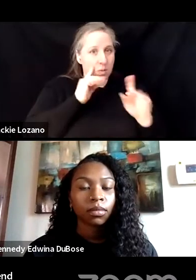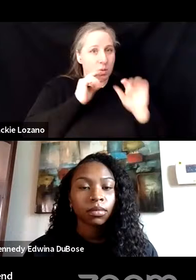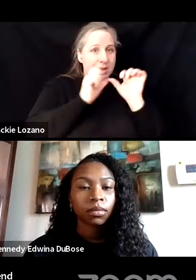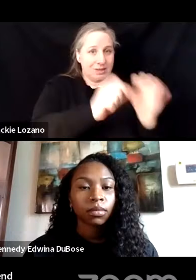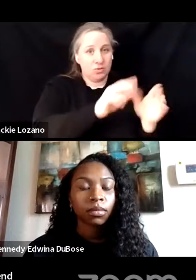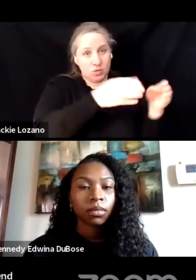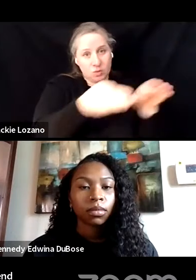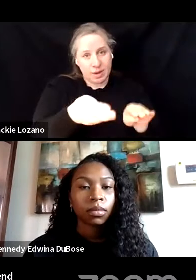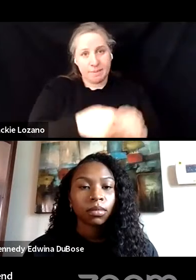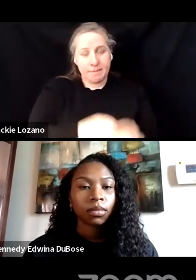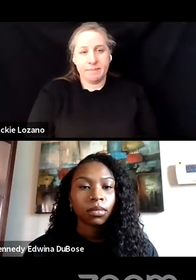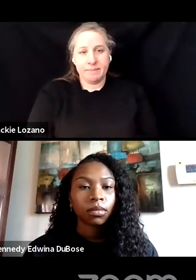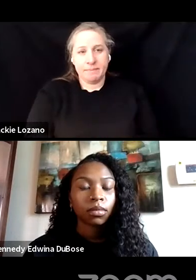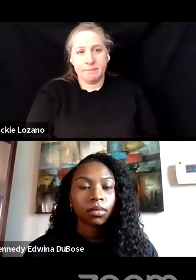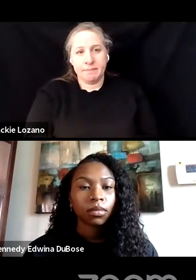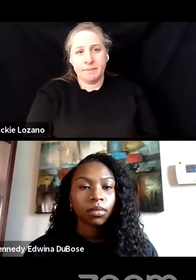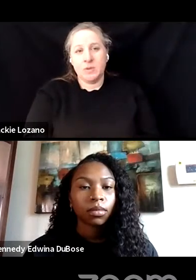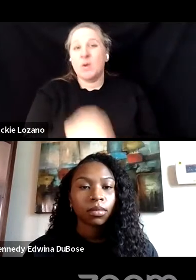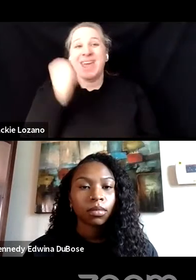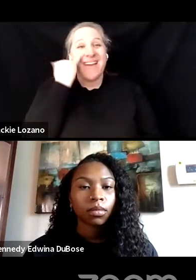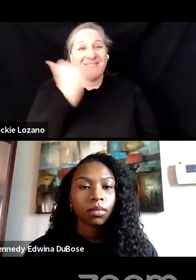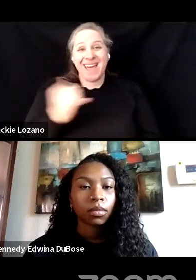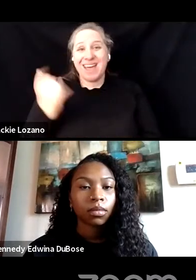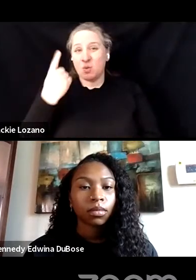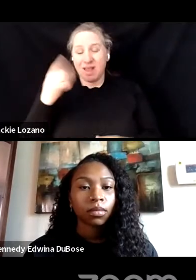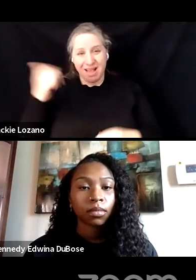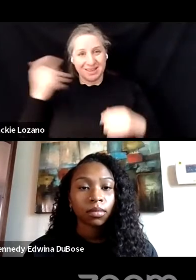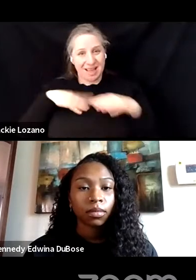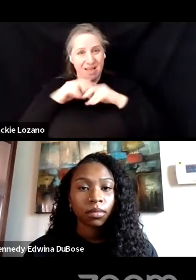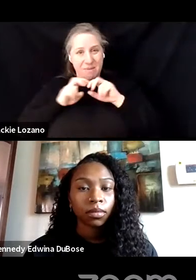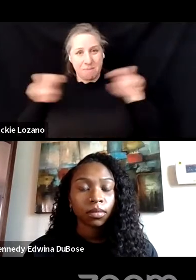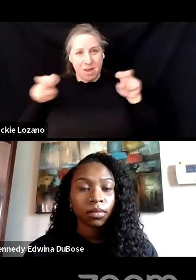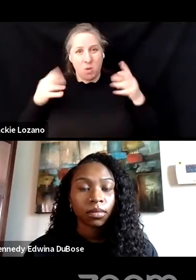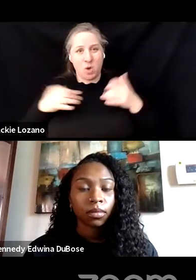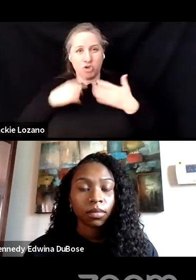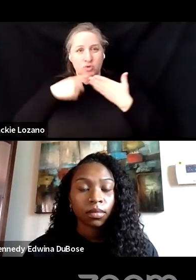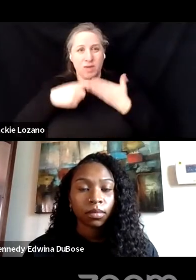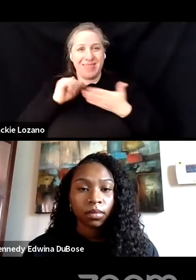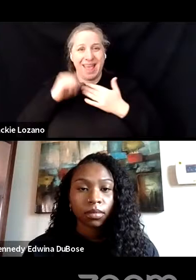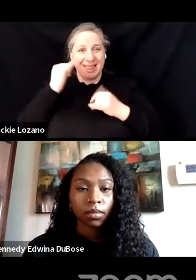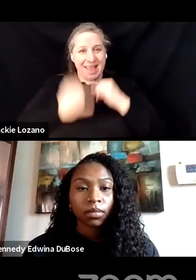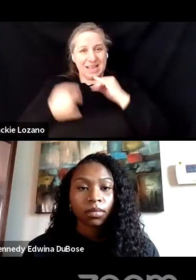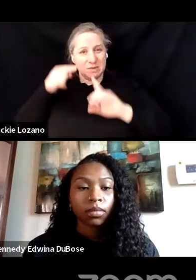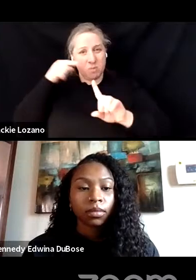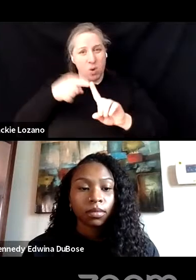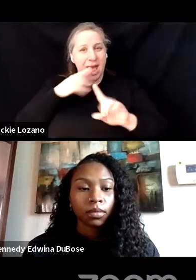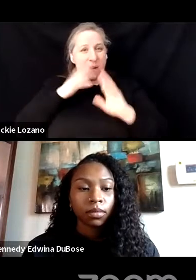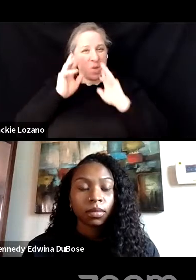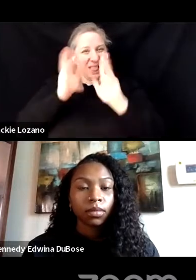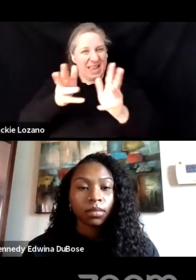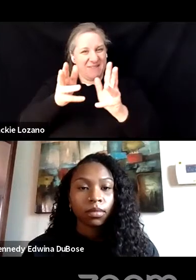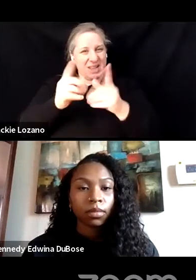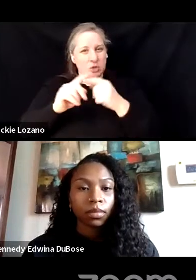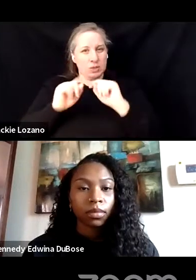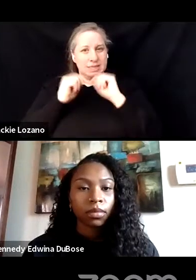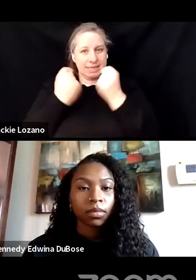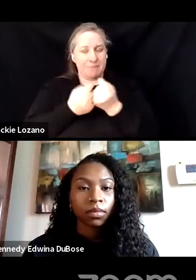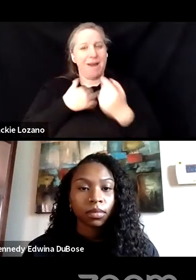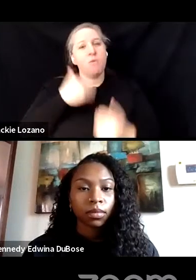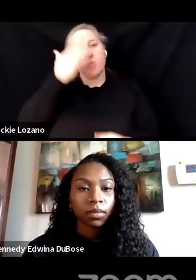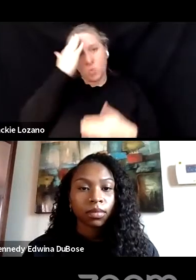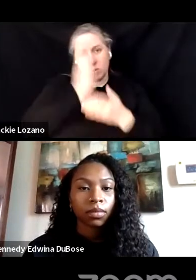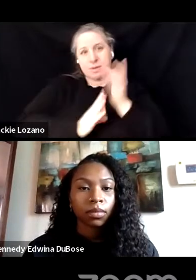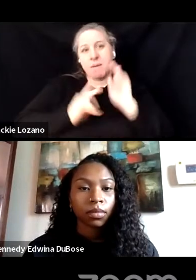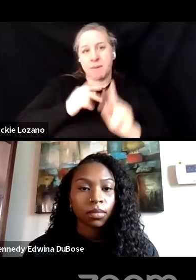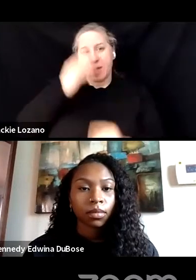So if anybody else on this panel wants to address that last point, I will sort of leave that to the team. I know that some people, I